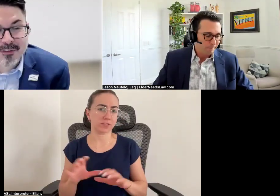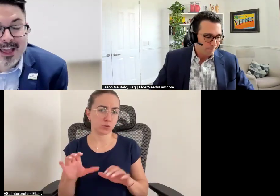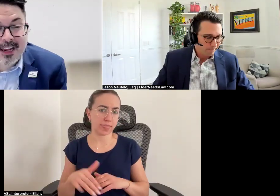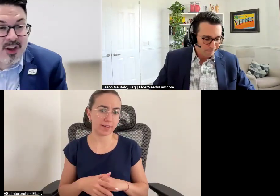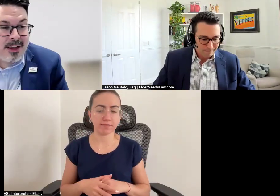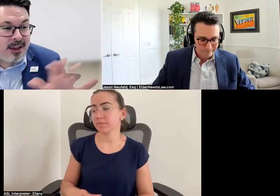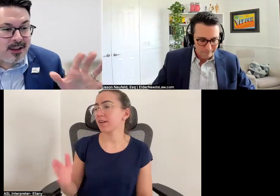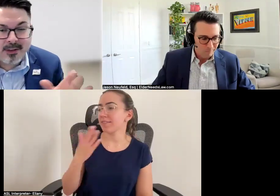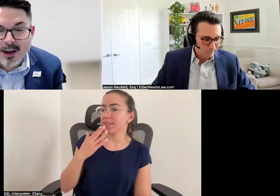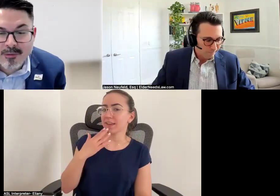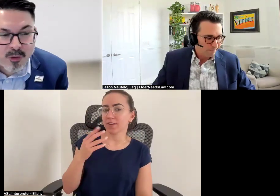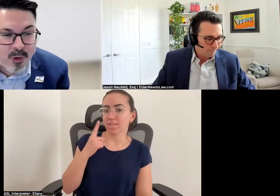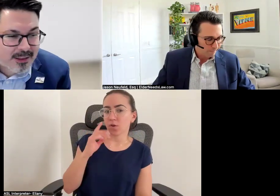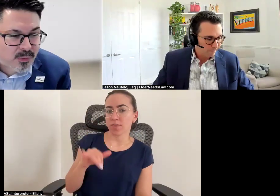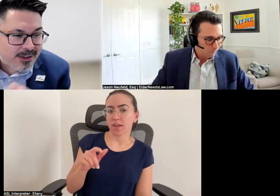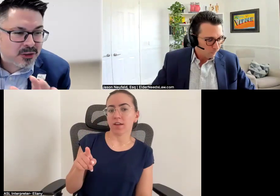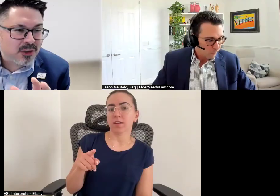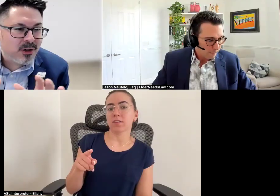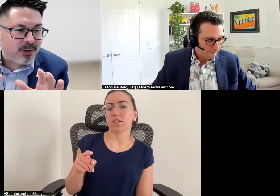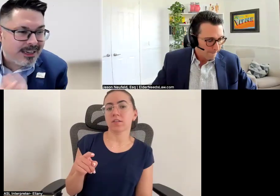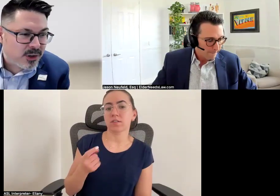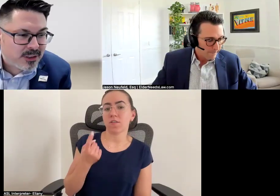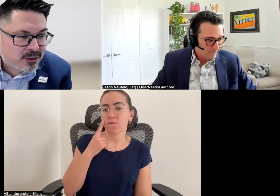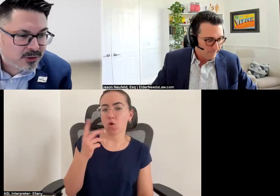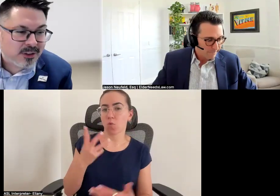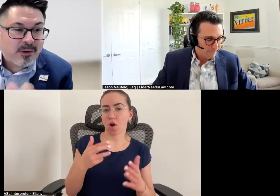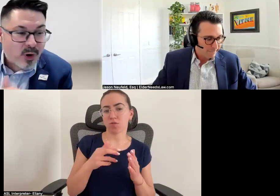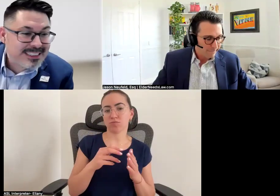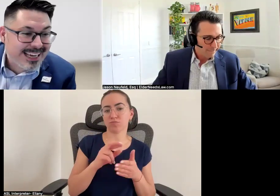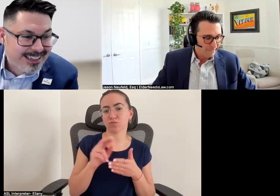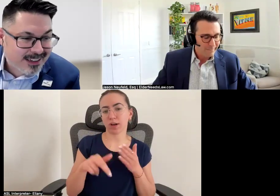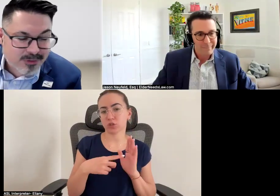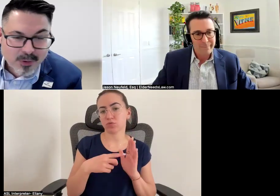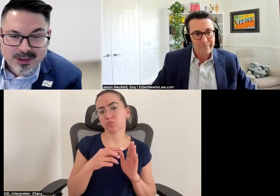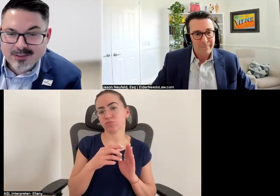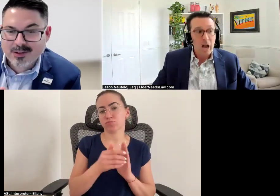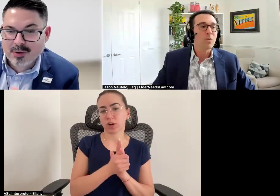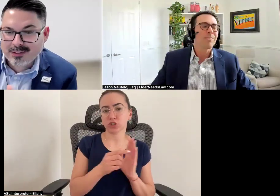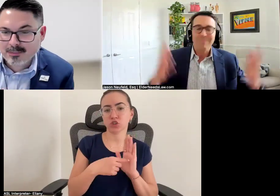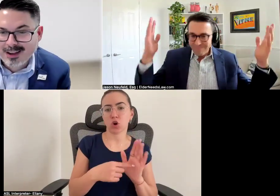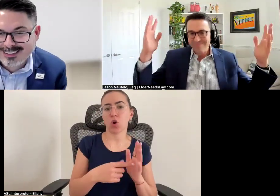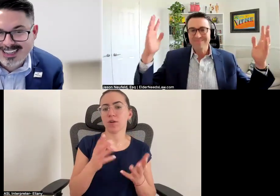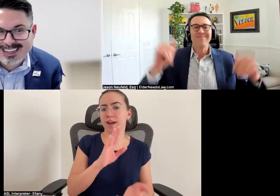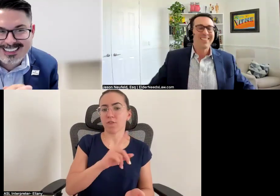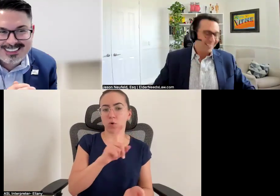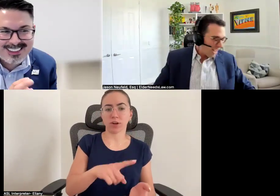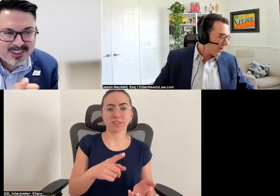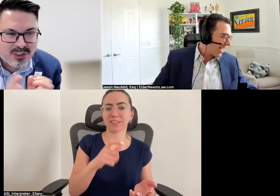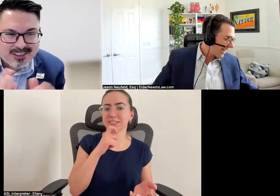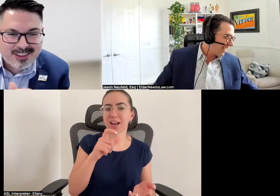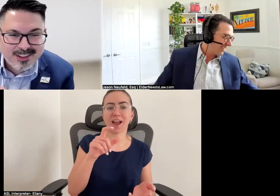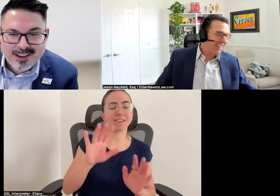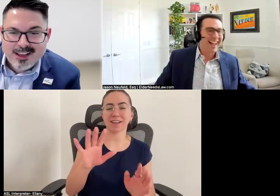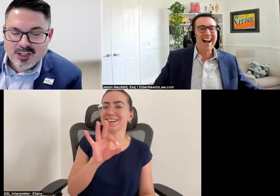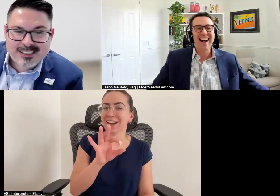Thank you for that. And for let the record show, never question your attorney. It was 994 is the correct amount, not 96.